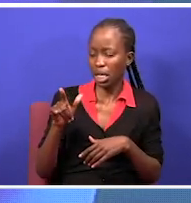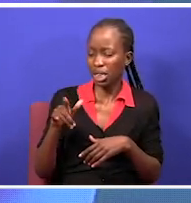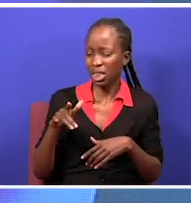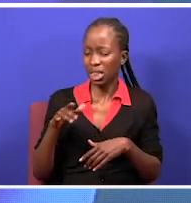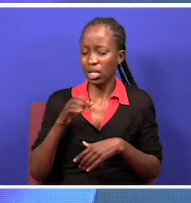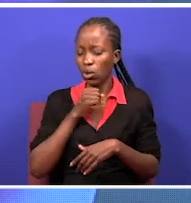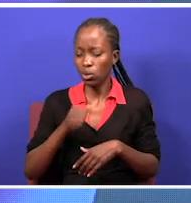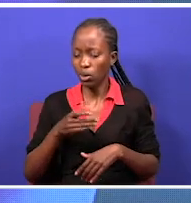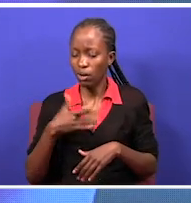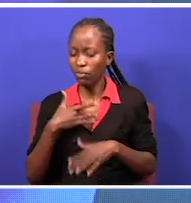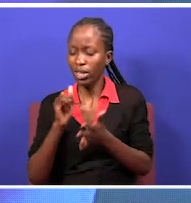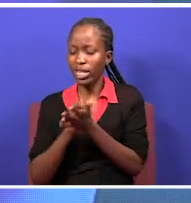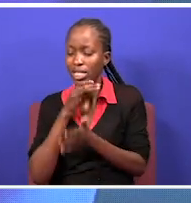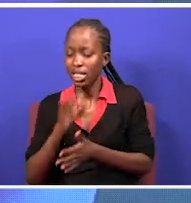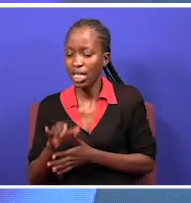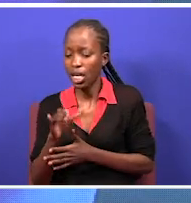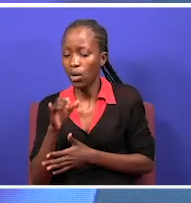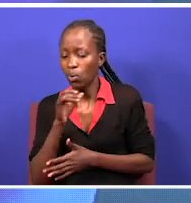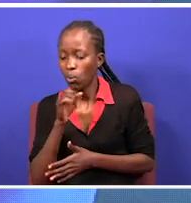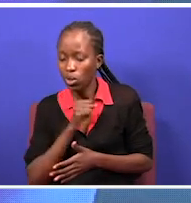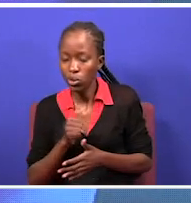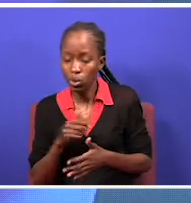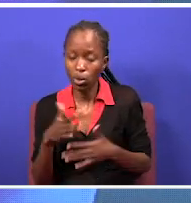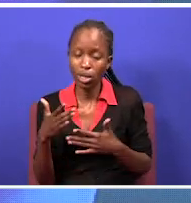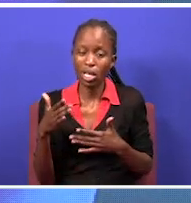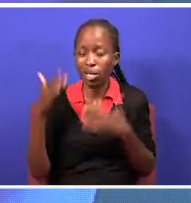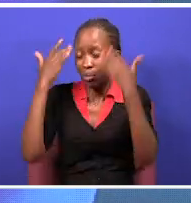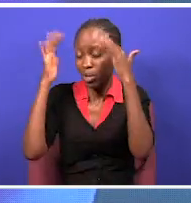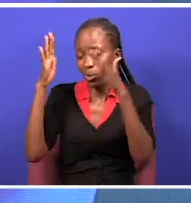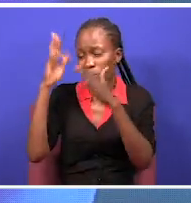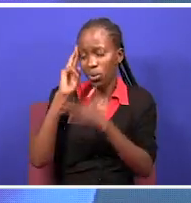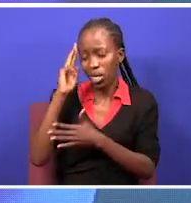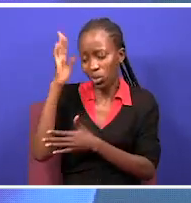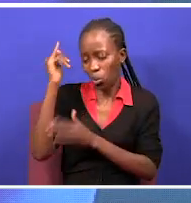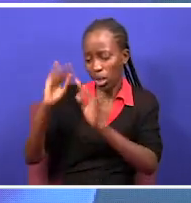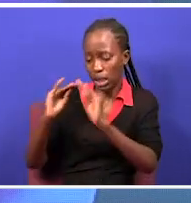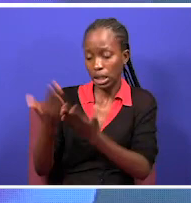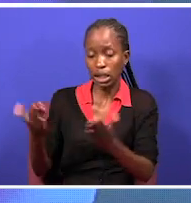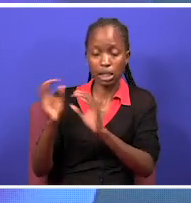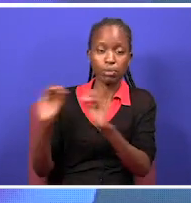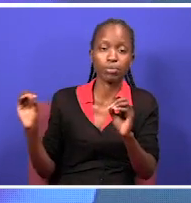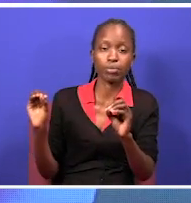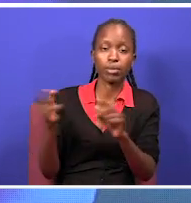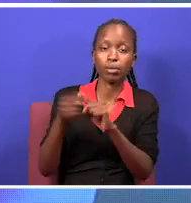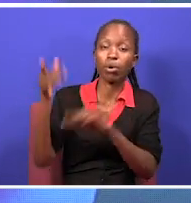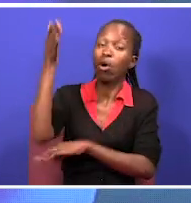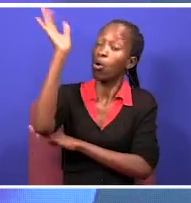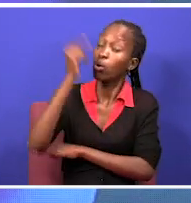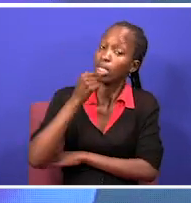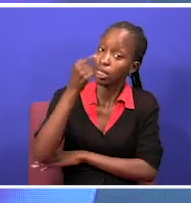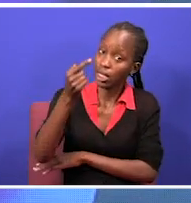his sons were strong and they would kill him. Whatever, I don't know. The Bible doesn't give us the reason. But God is